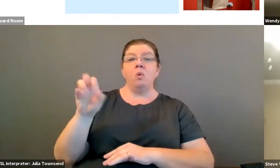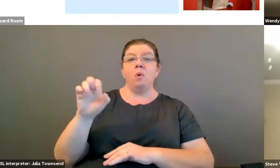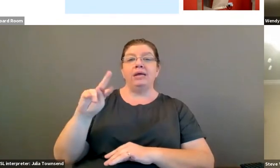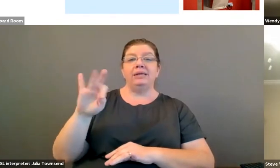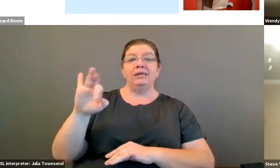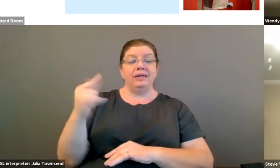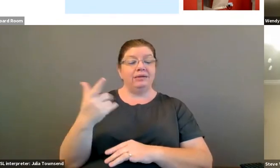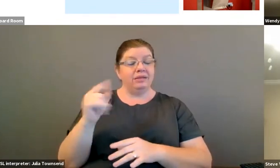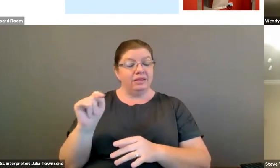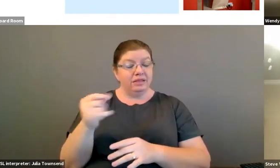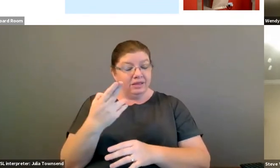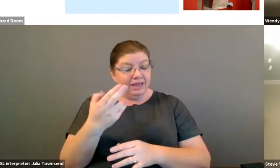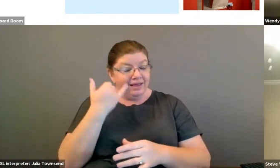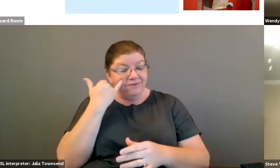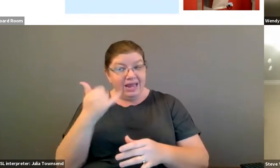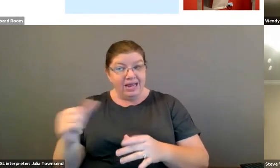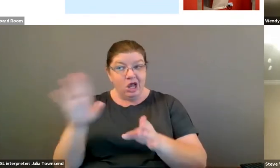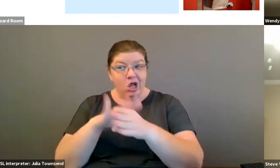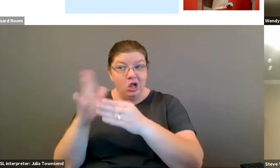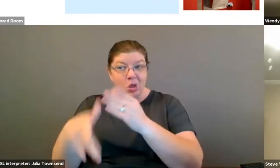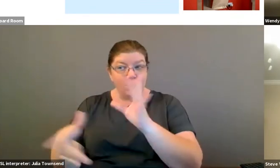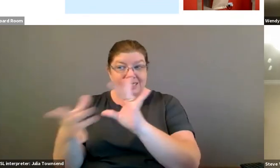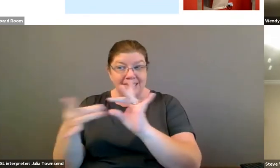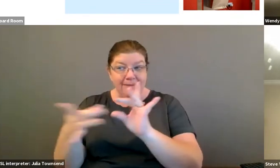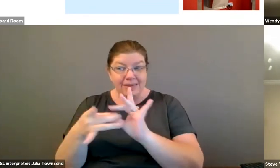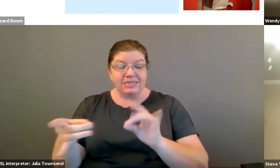closing statements. Excuse me.